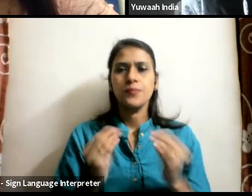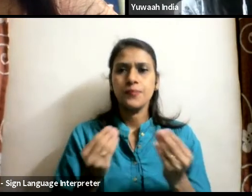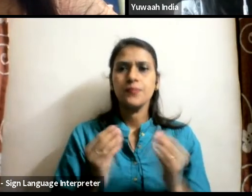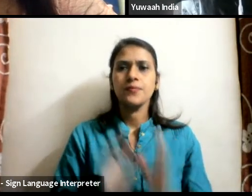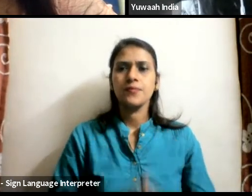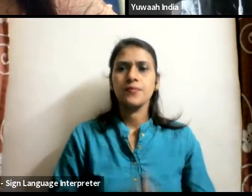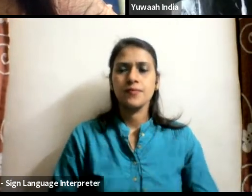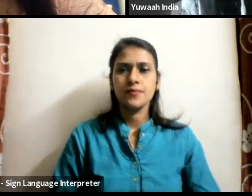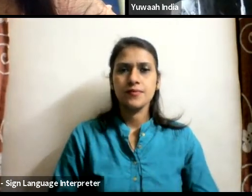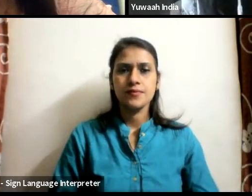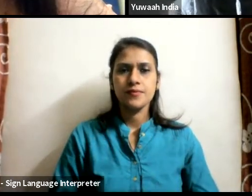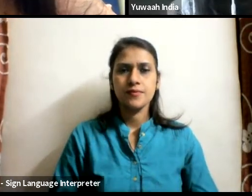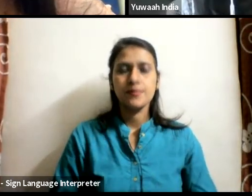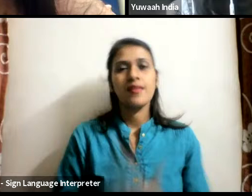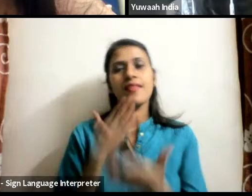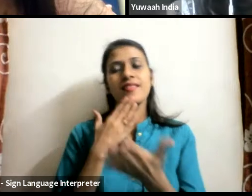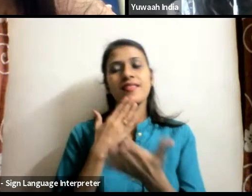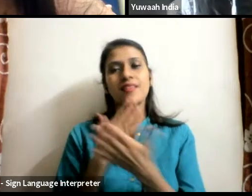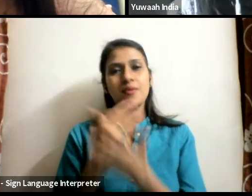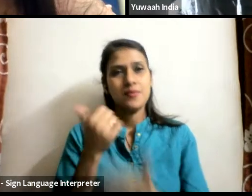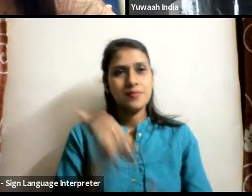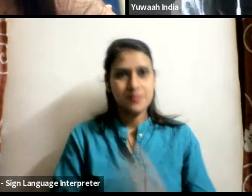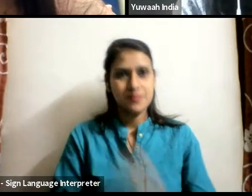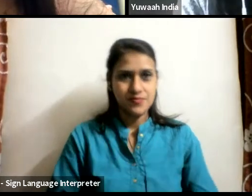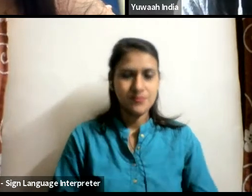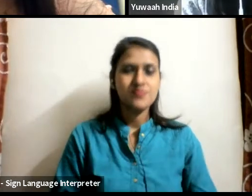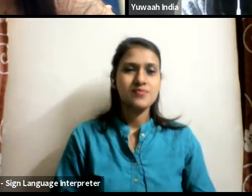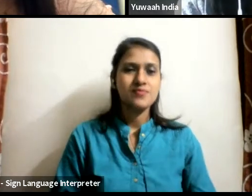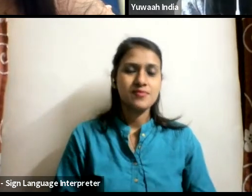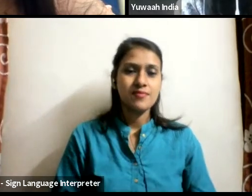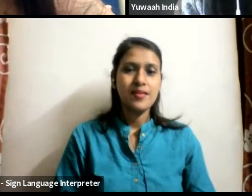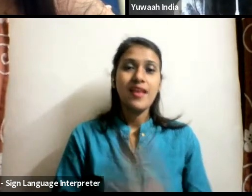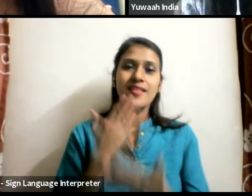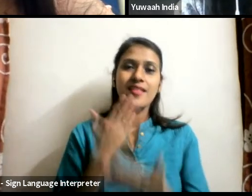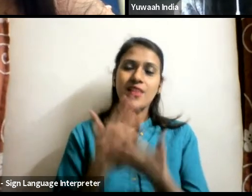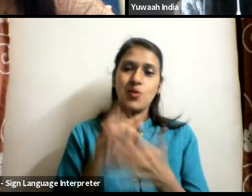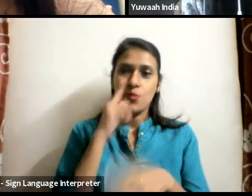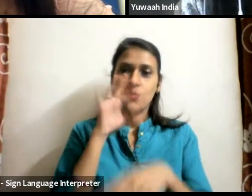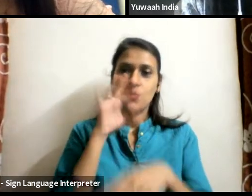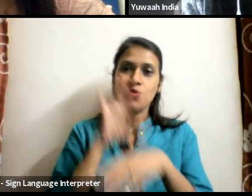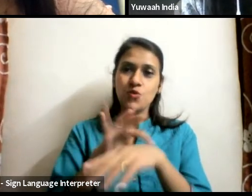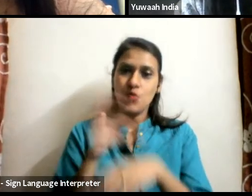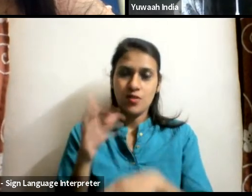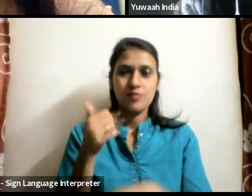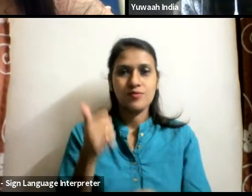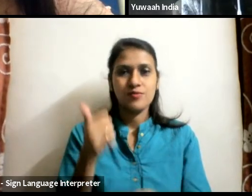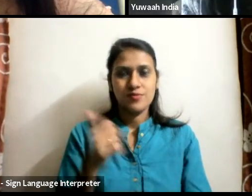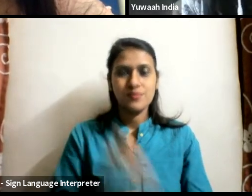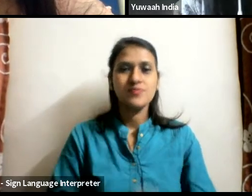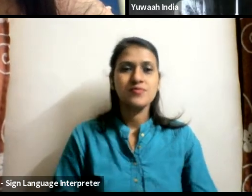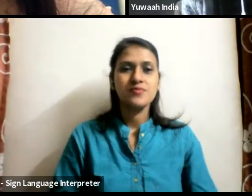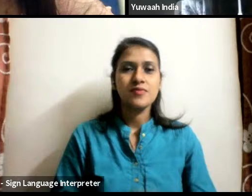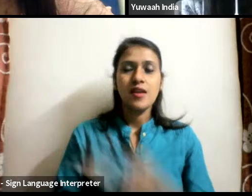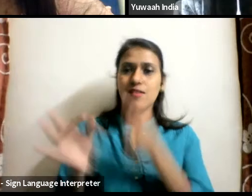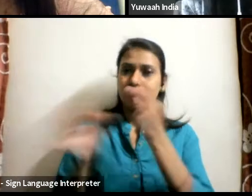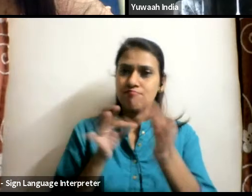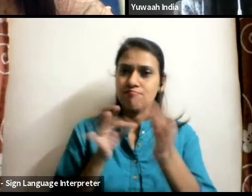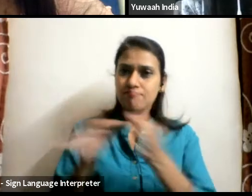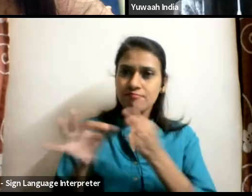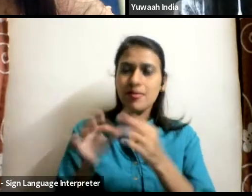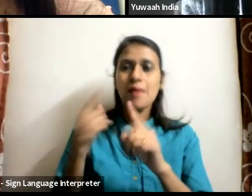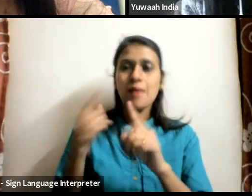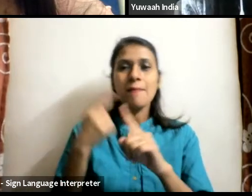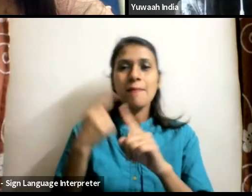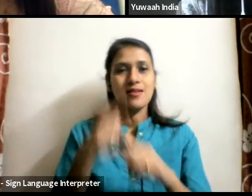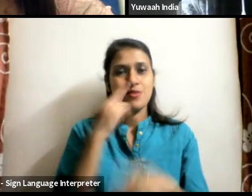Great. Thank you. Thank you very much, Dr. Jayanti, and thank you so much to Preeti and